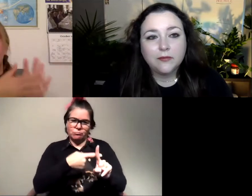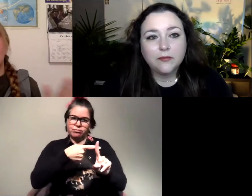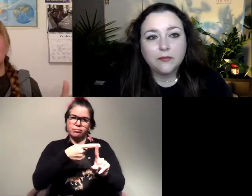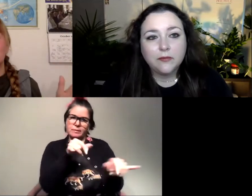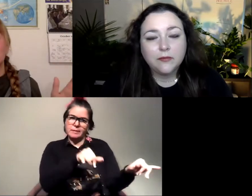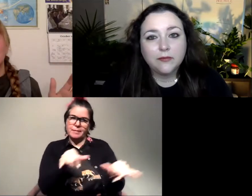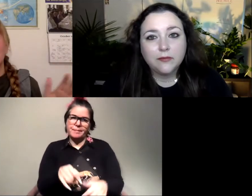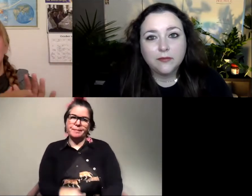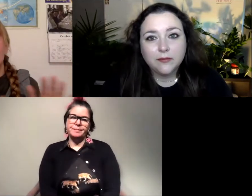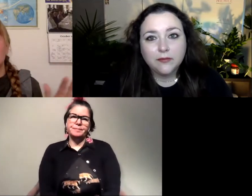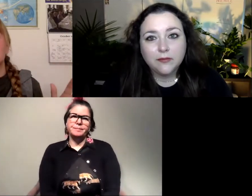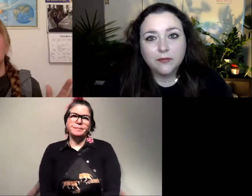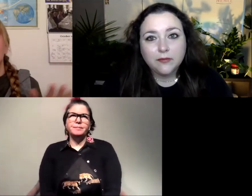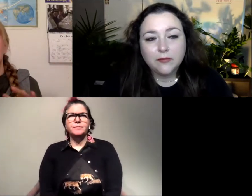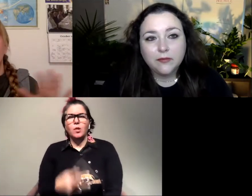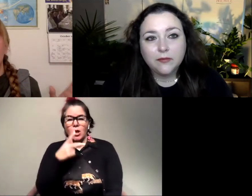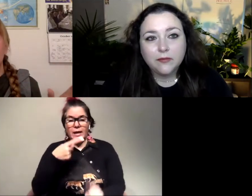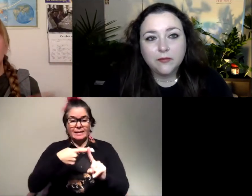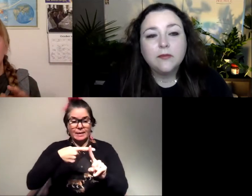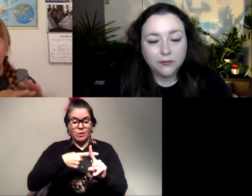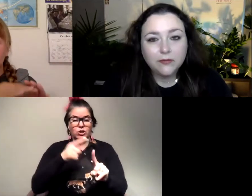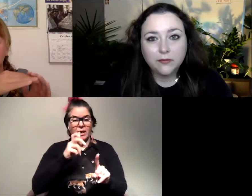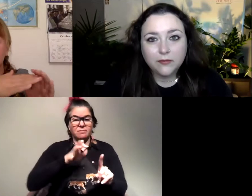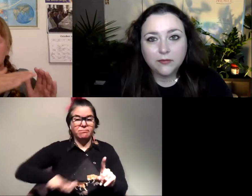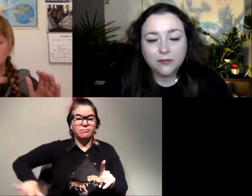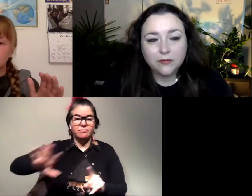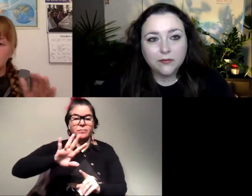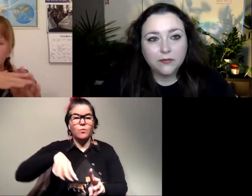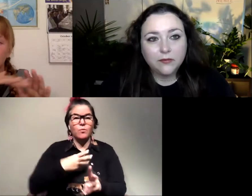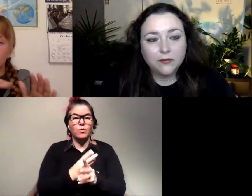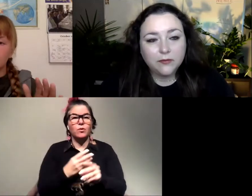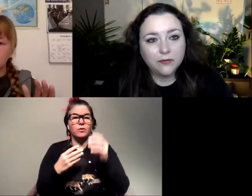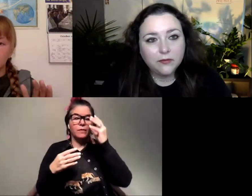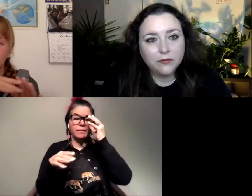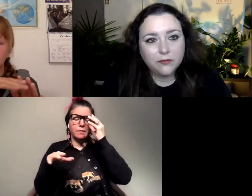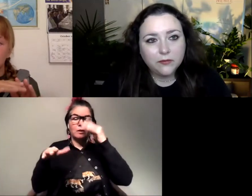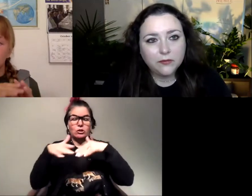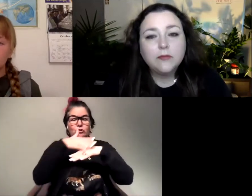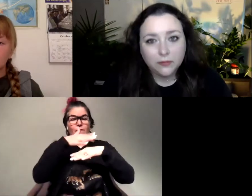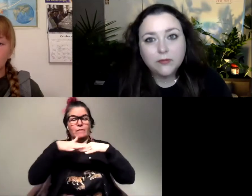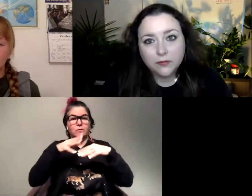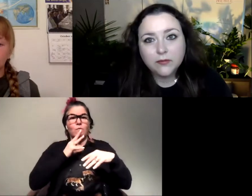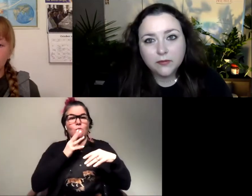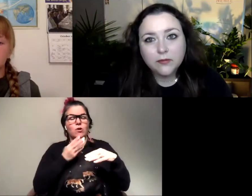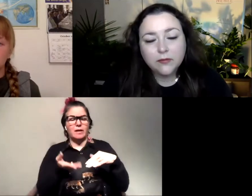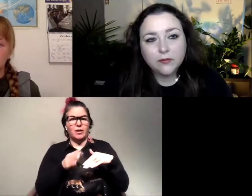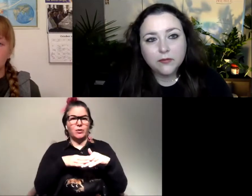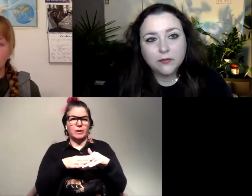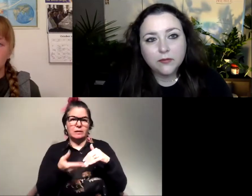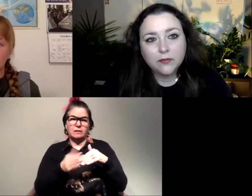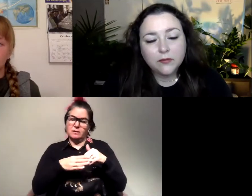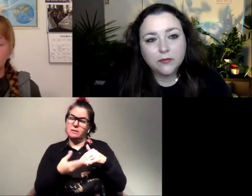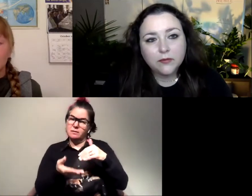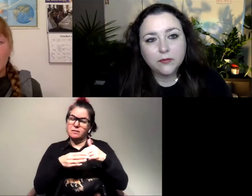So if you look at temperatures in lakes kind of around the world, a lot of lakes, the surface water is increasing pretty substantially